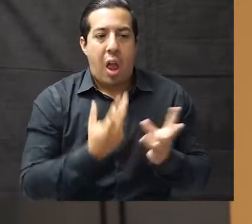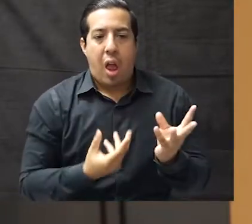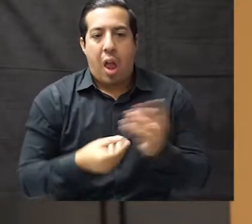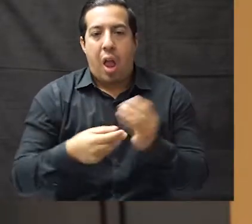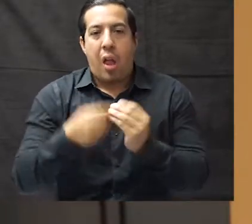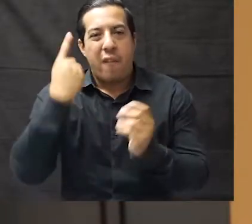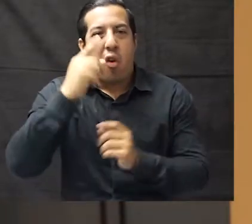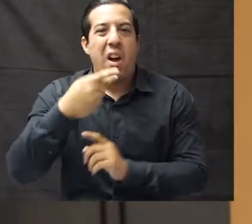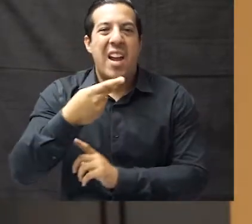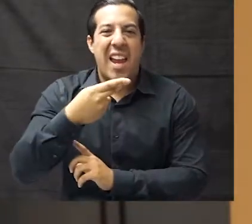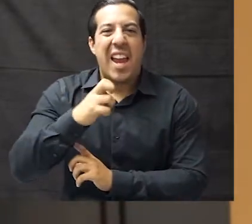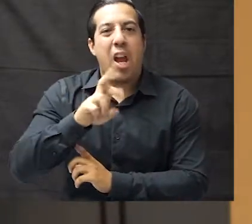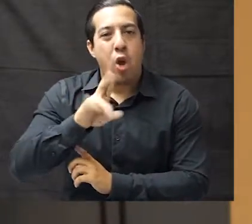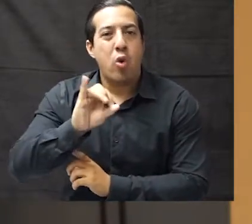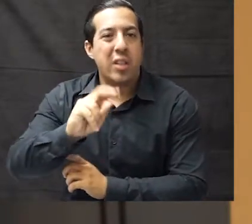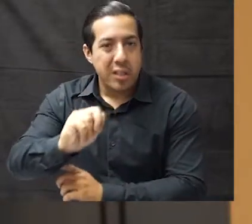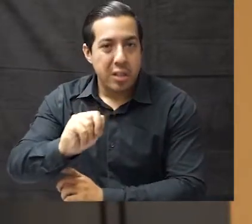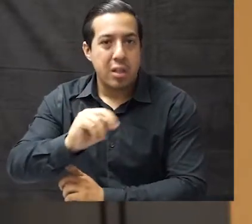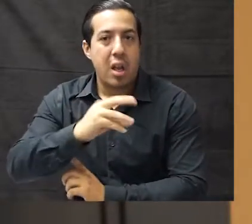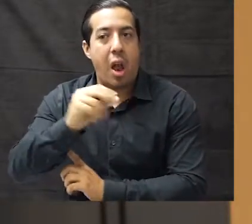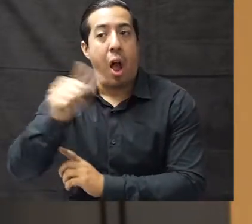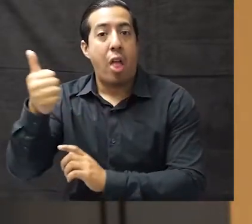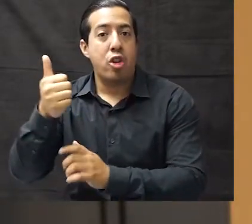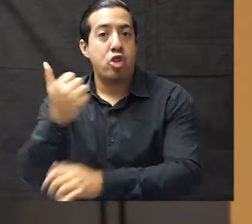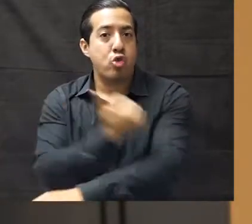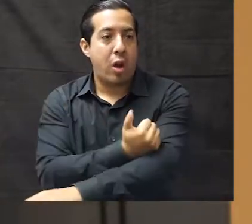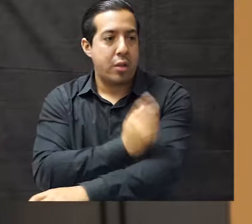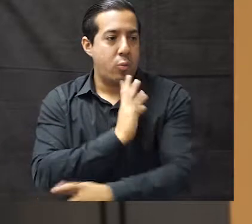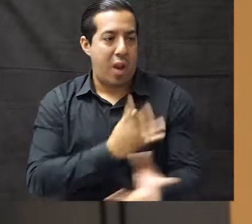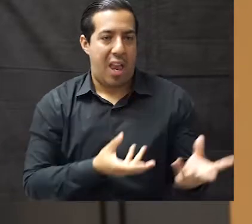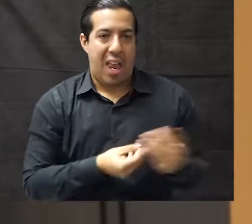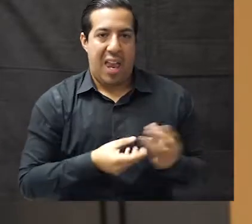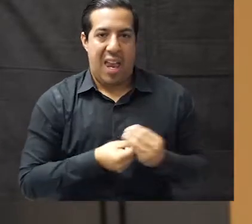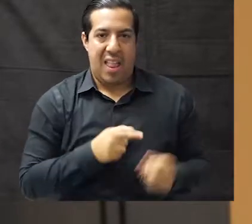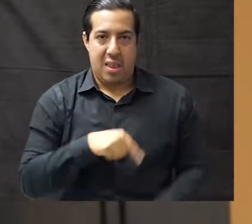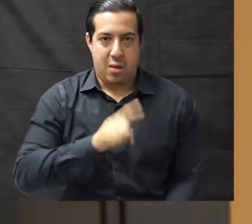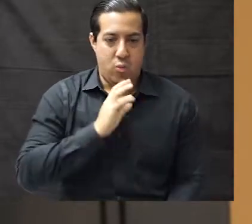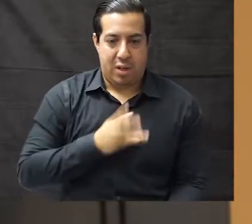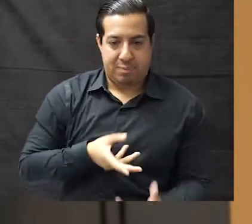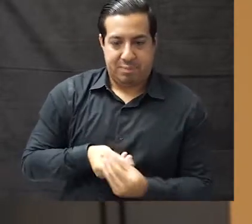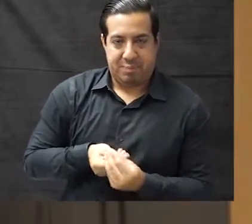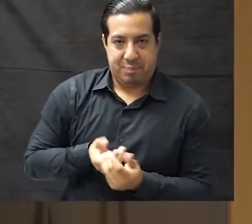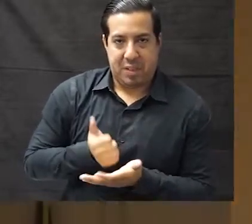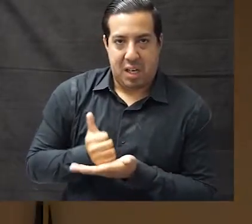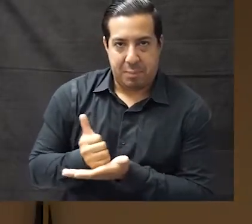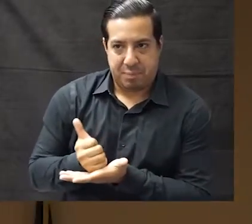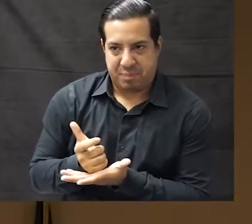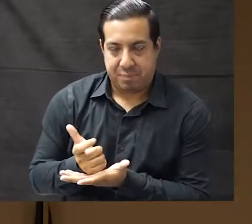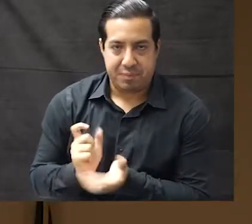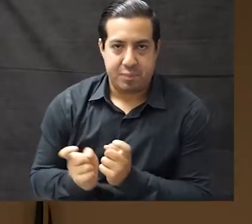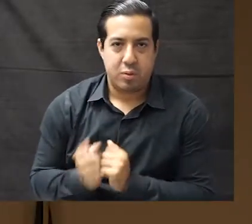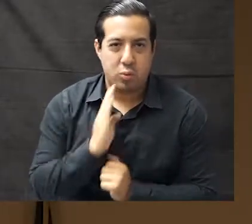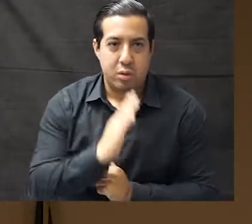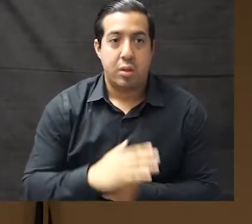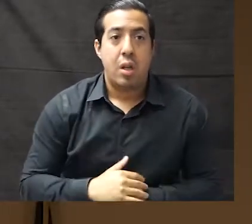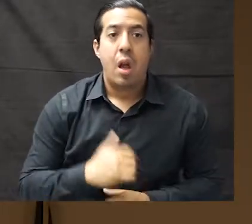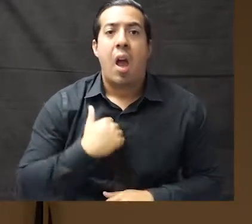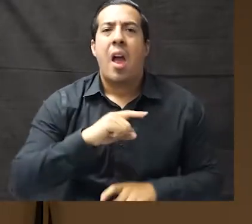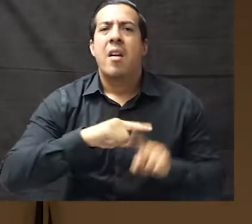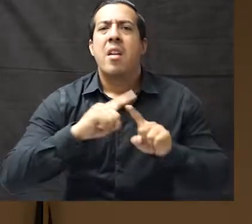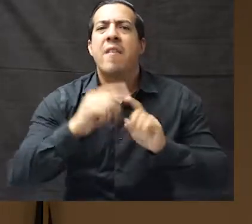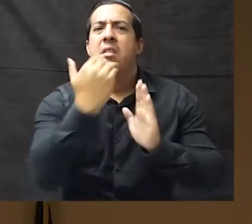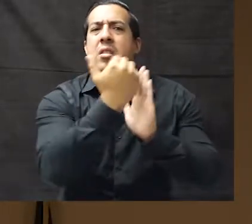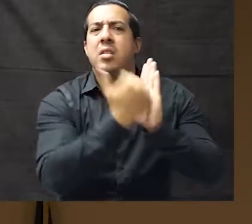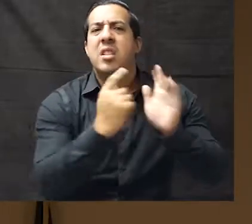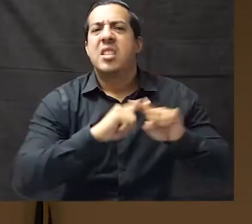and hydrocodone. You may have had prescriptions like for codeine or hydrocodone after you've had a tooth extraction or something like that. What